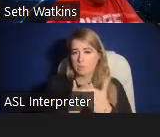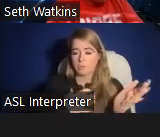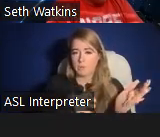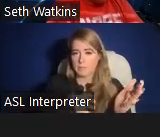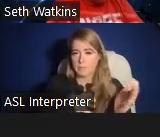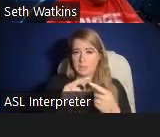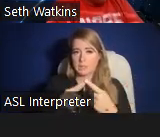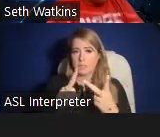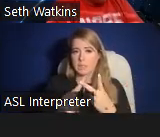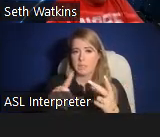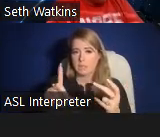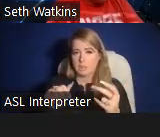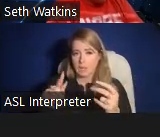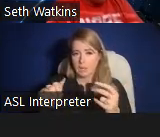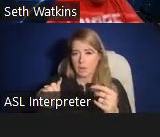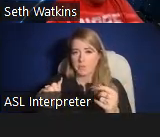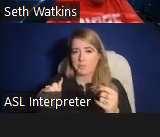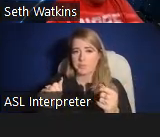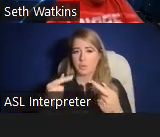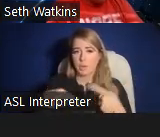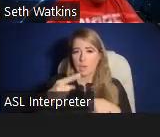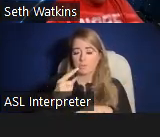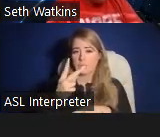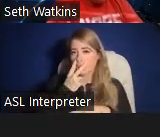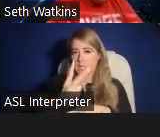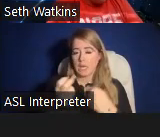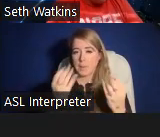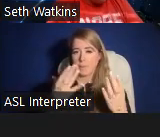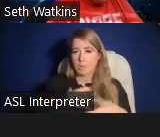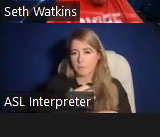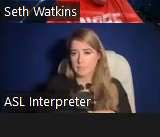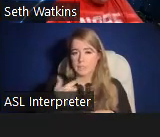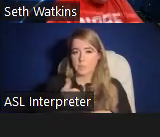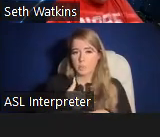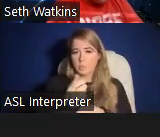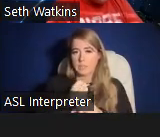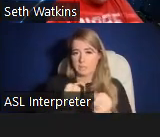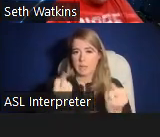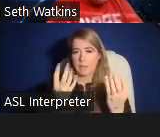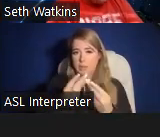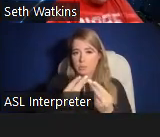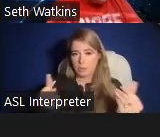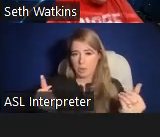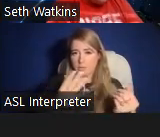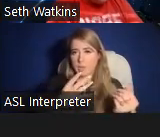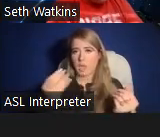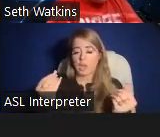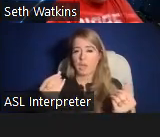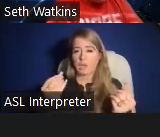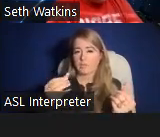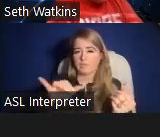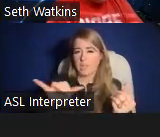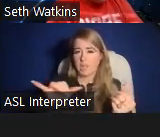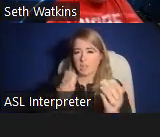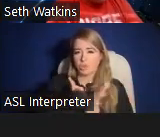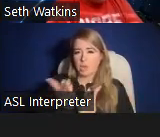data around how many grievances are coming in, how many have been resolved, and just kind of the